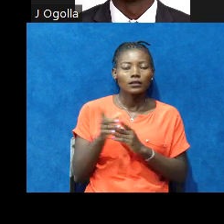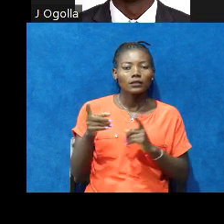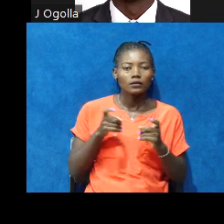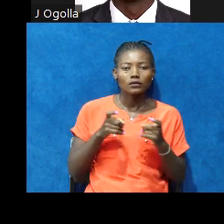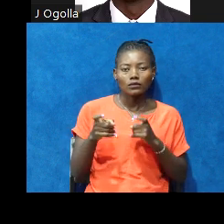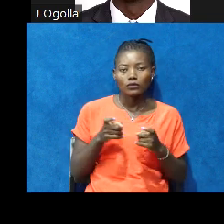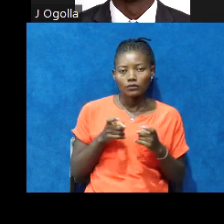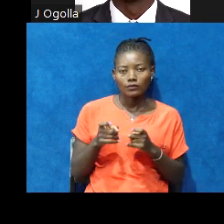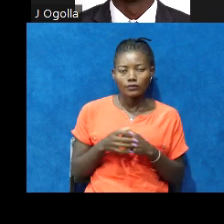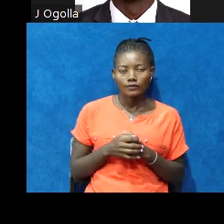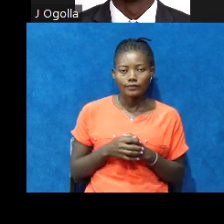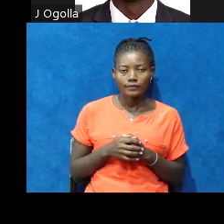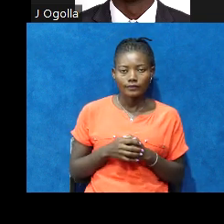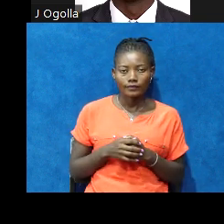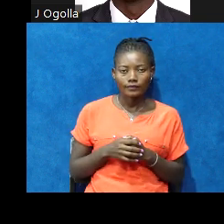and control.